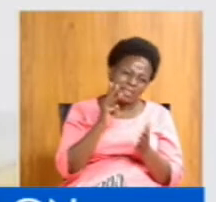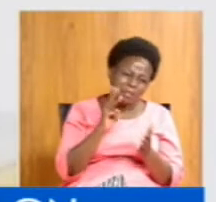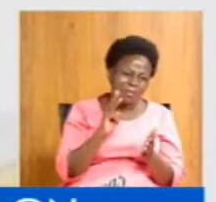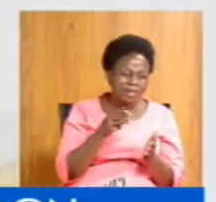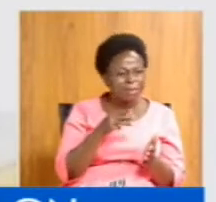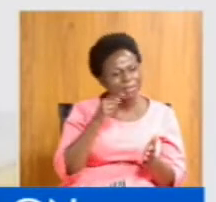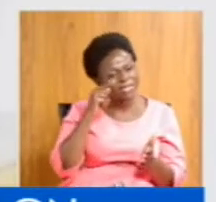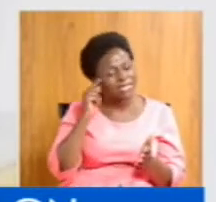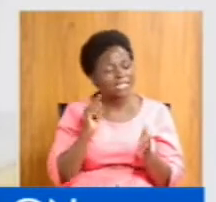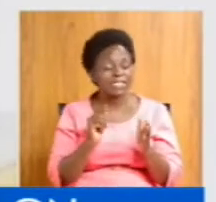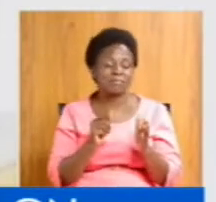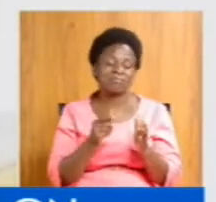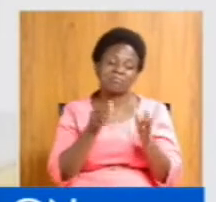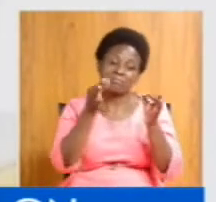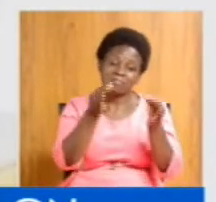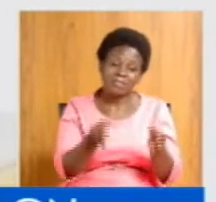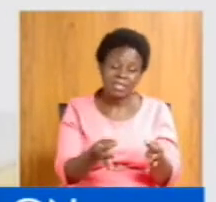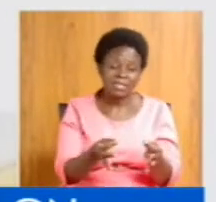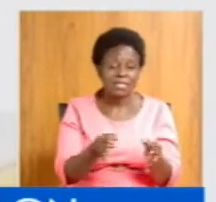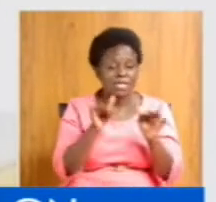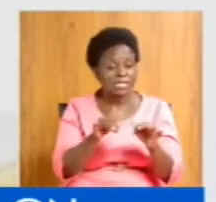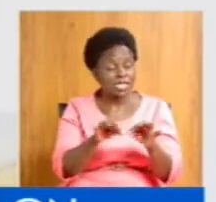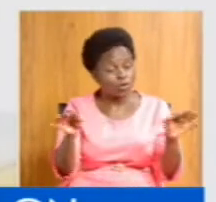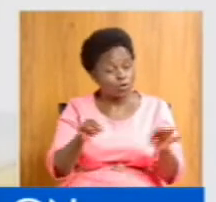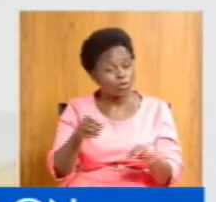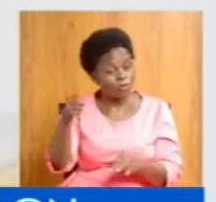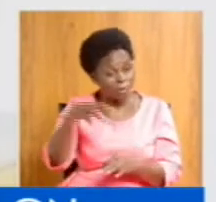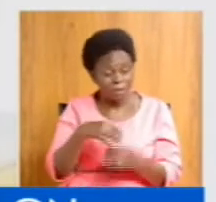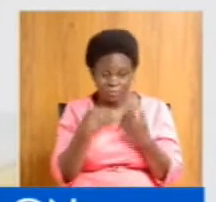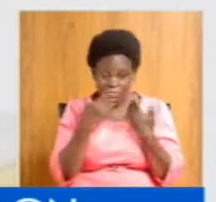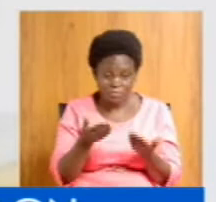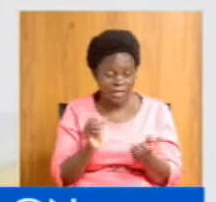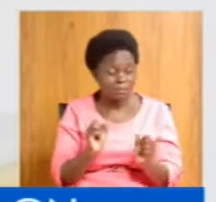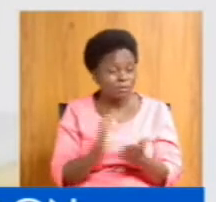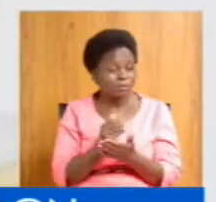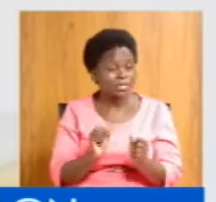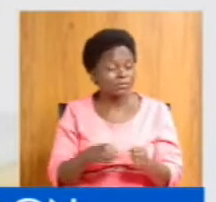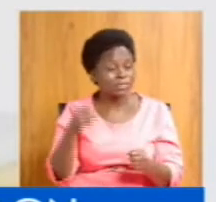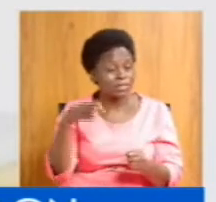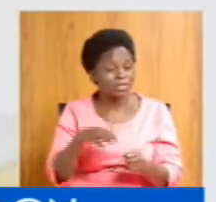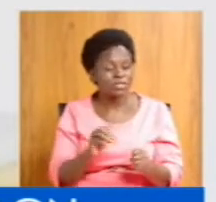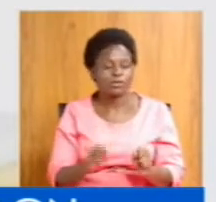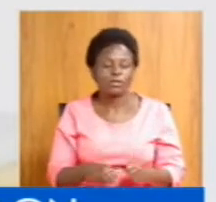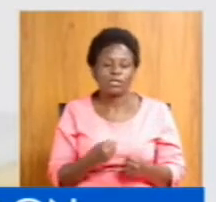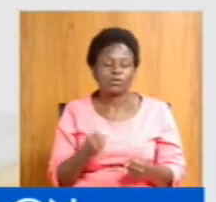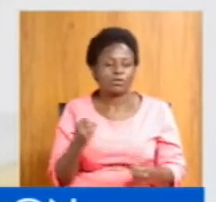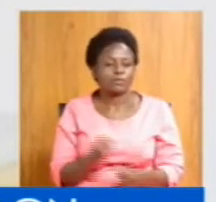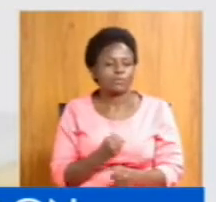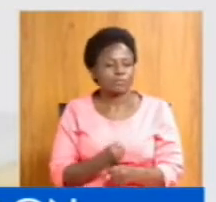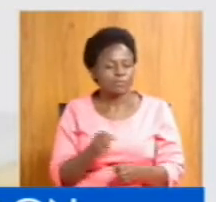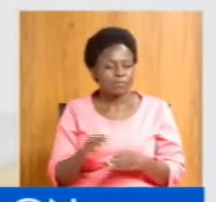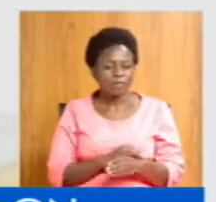Chinese products. So that product is not going to last for long. And because it can't last for long, you cannot be able to do